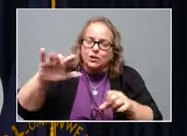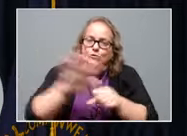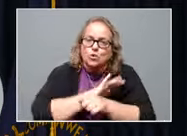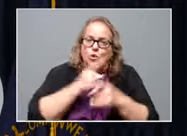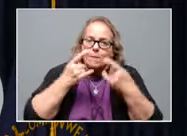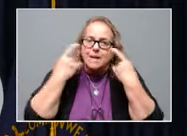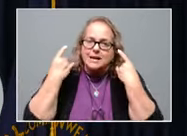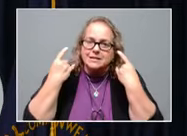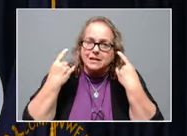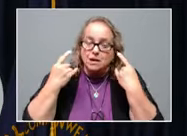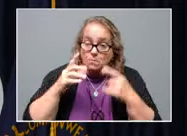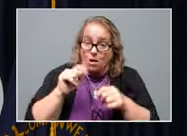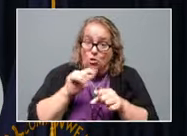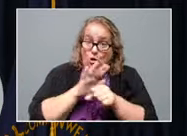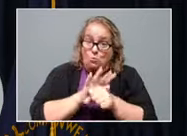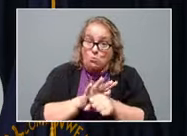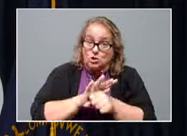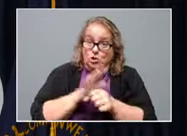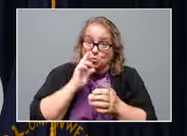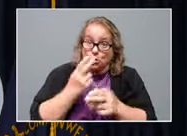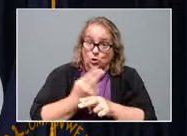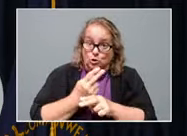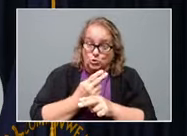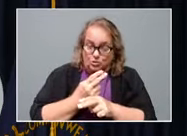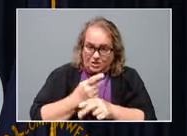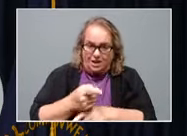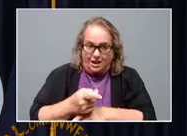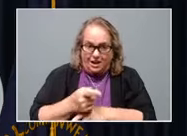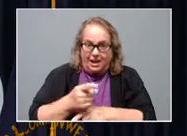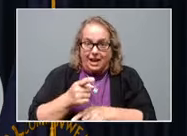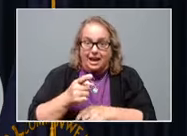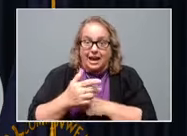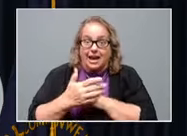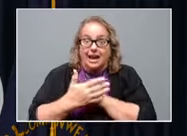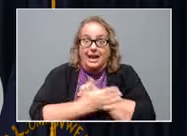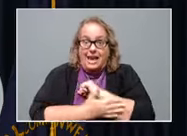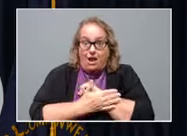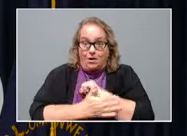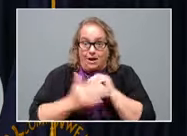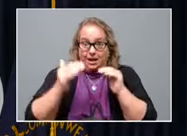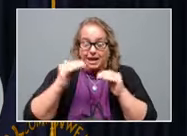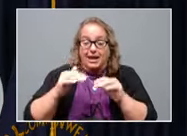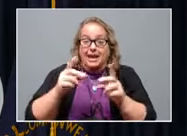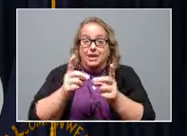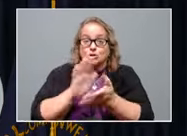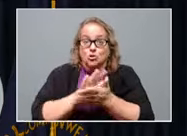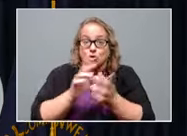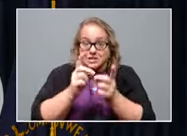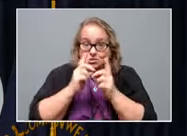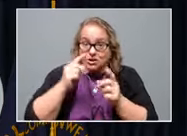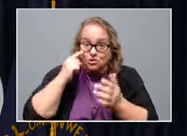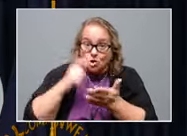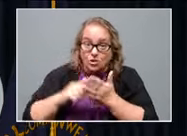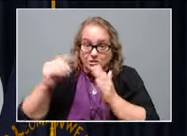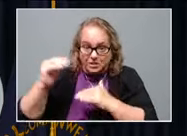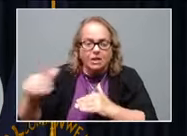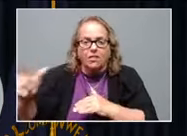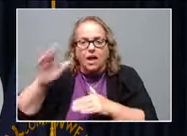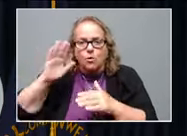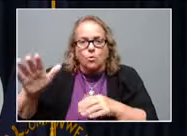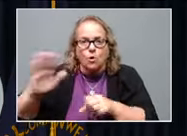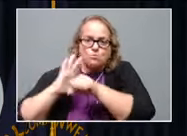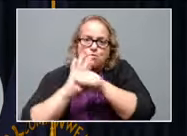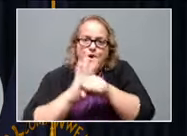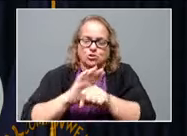pressures will work is you will lose districts that are there when we desperately need them to keep the masking if they are in the orange because of